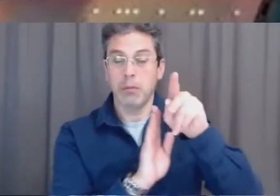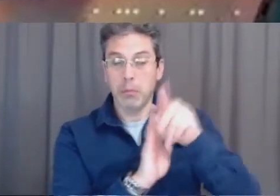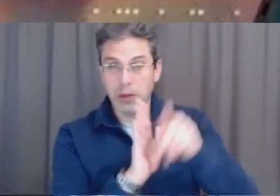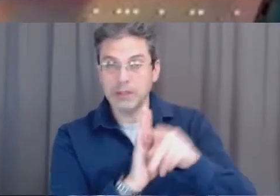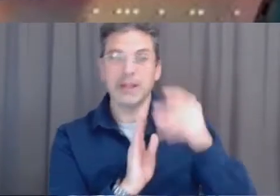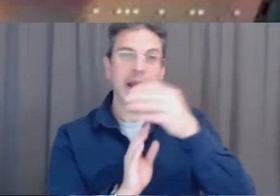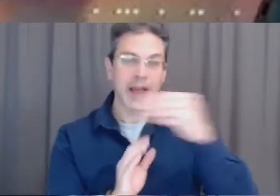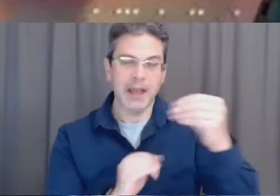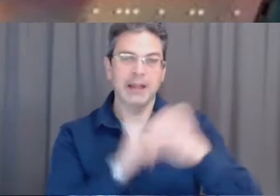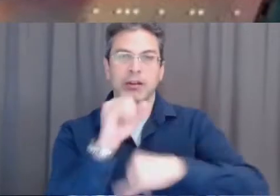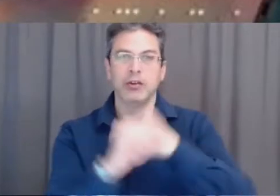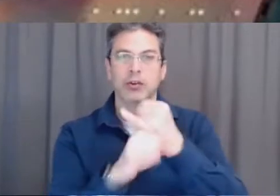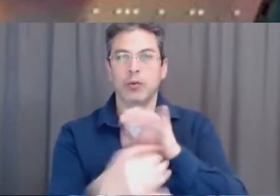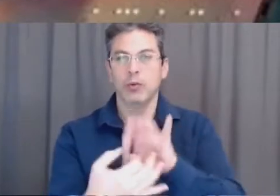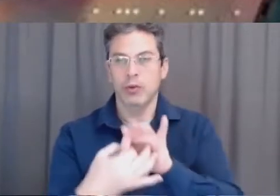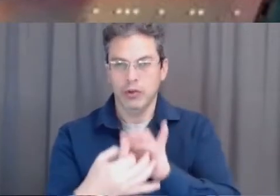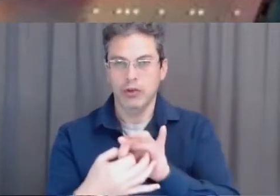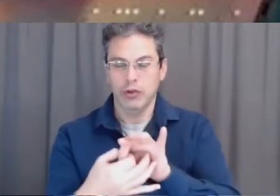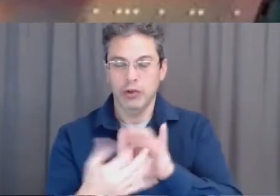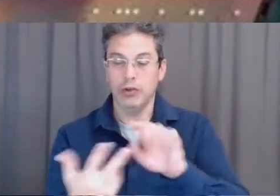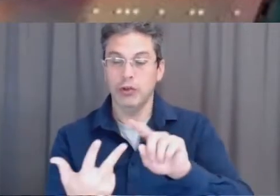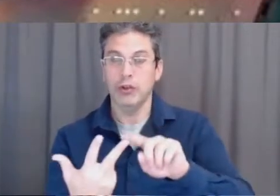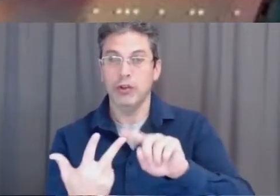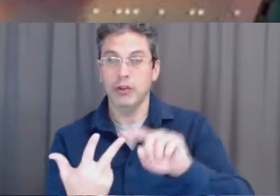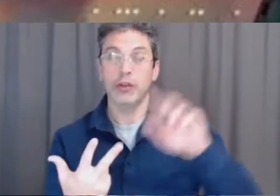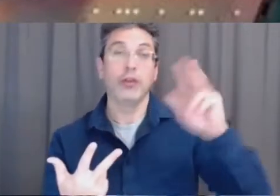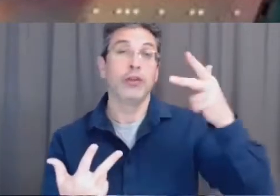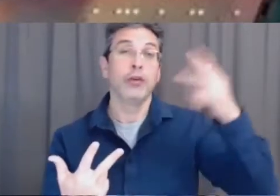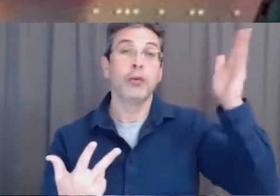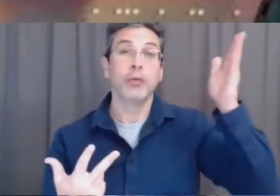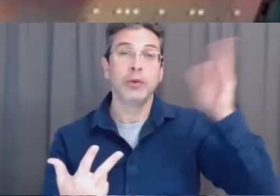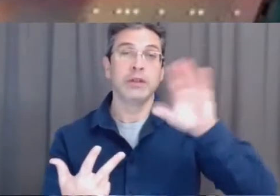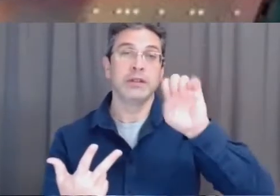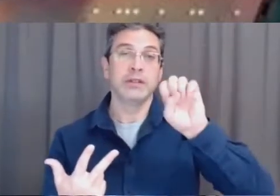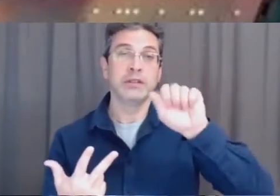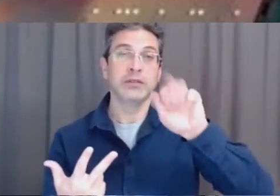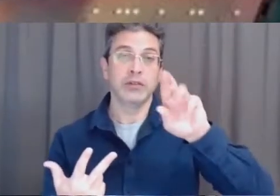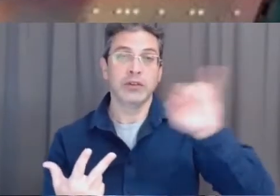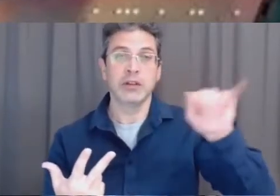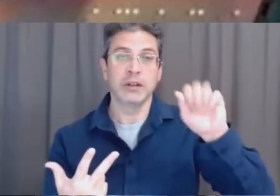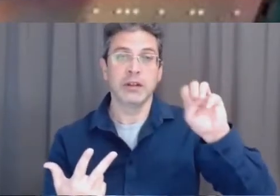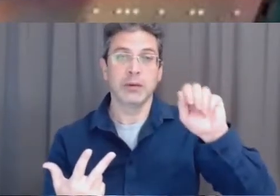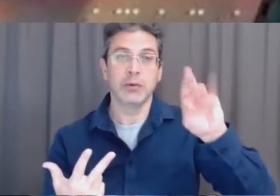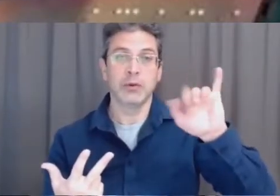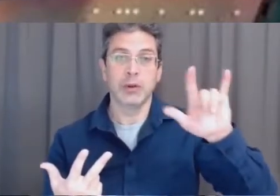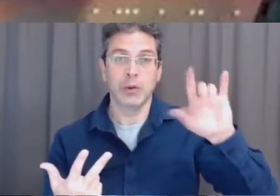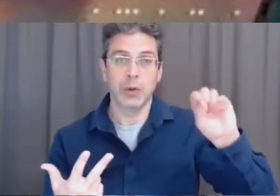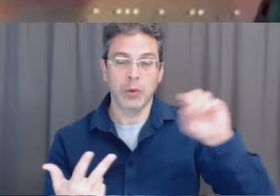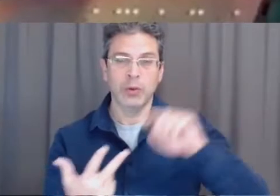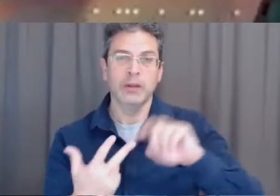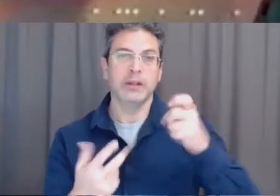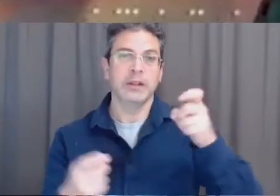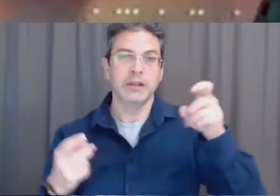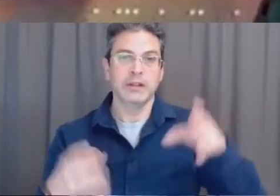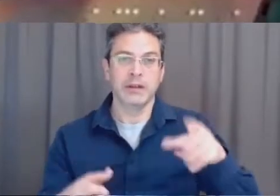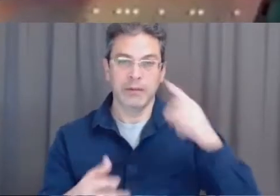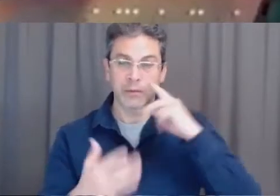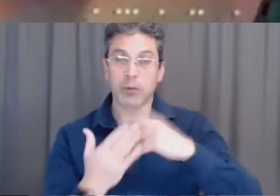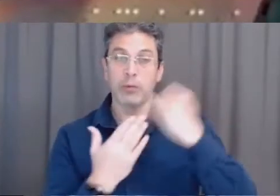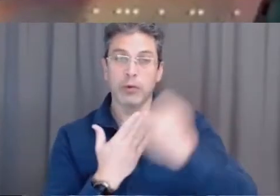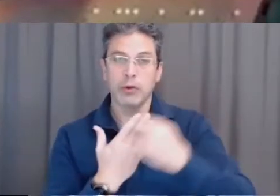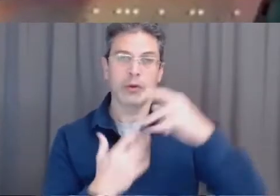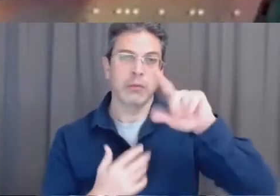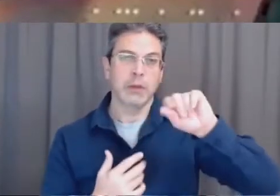speaker, Cesar Jarmillo, is the executive director of the Project Plowshares. He holds an